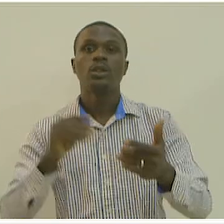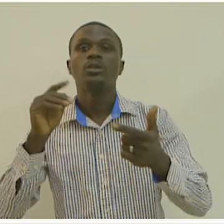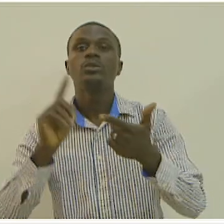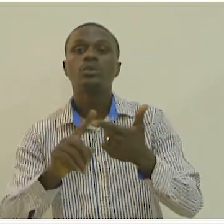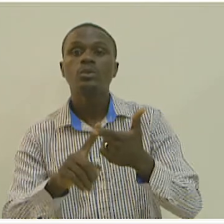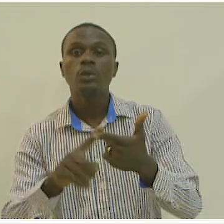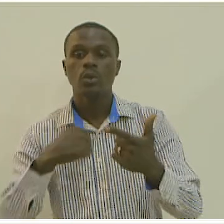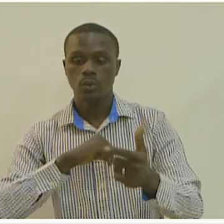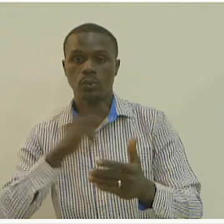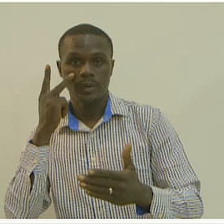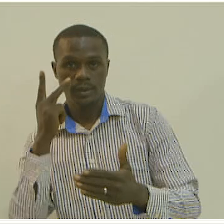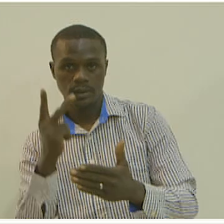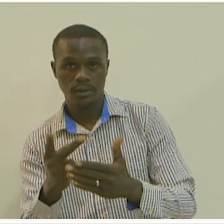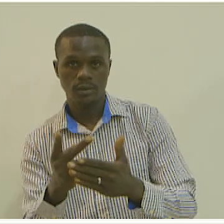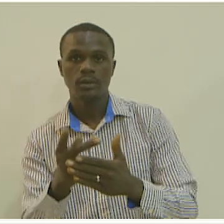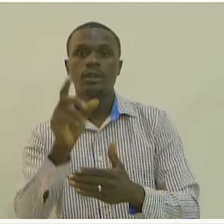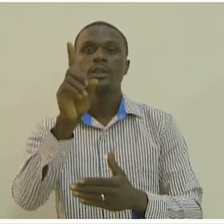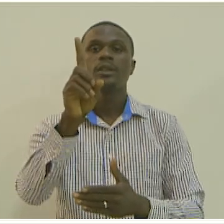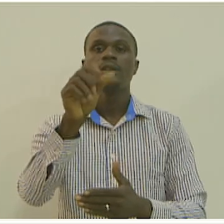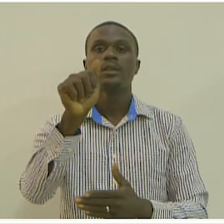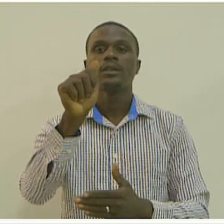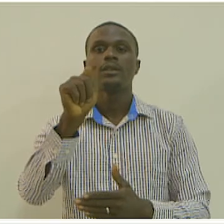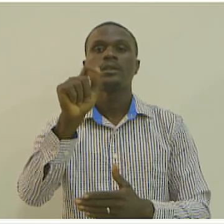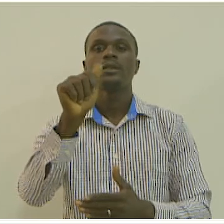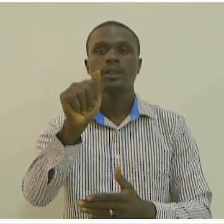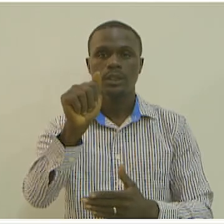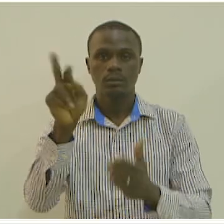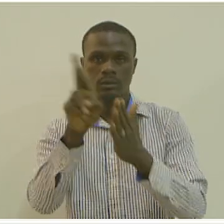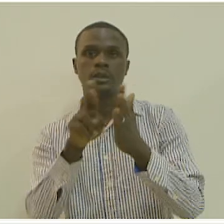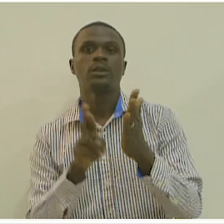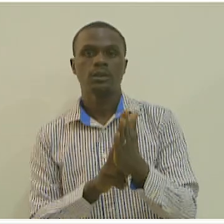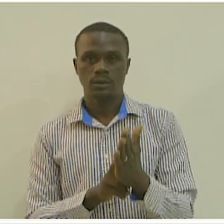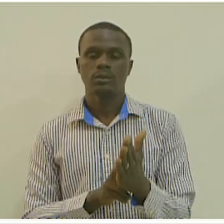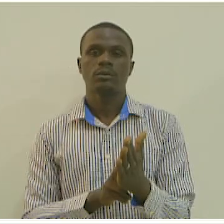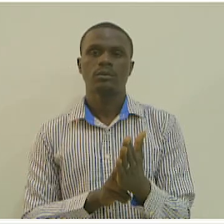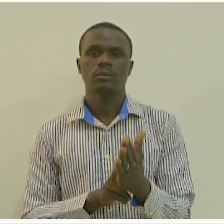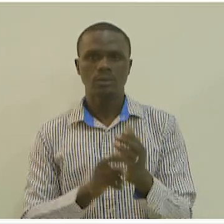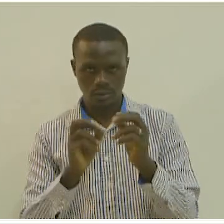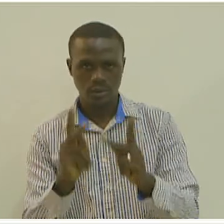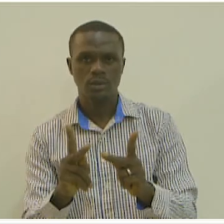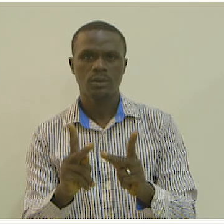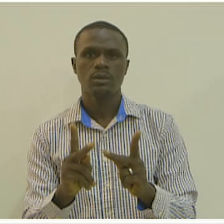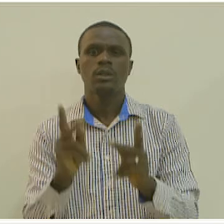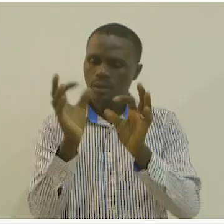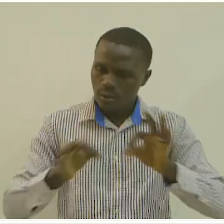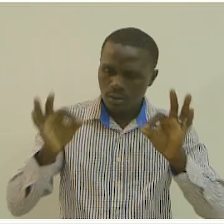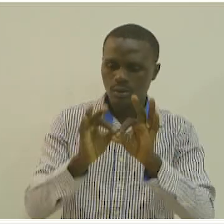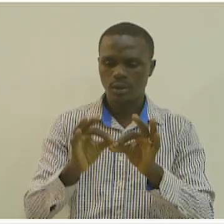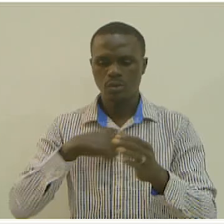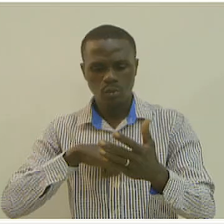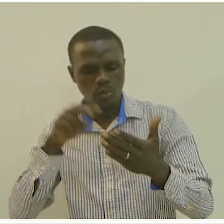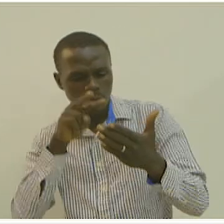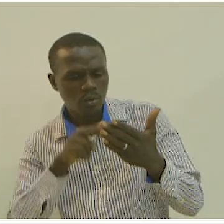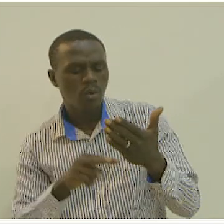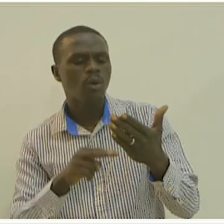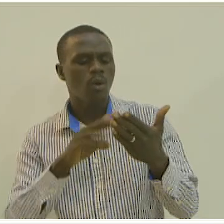Authority to how it get for feed into the ECSL arrangement. Complaints been there about, if I make a look at law learn lessons and correct what in there